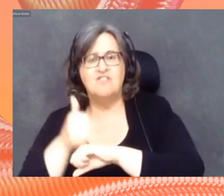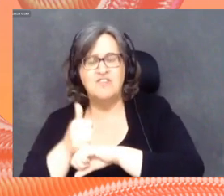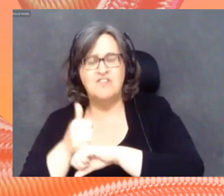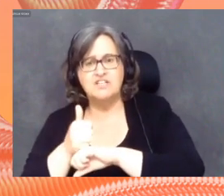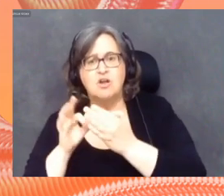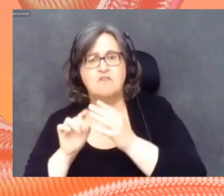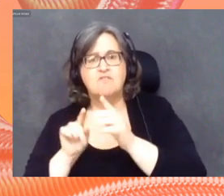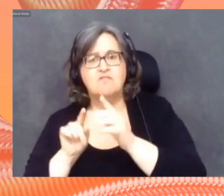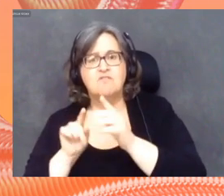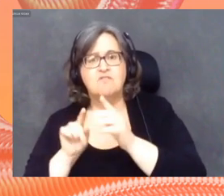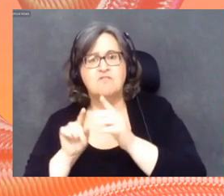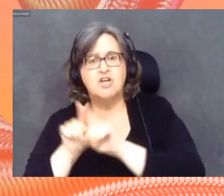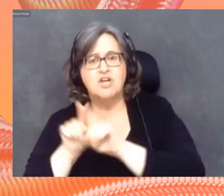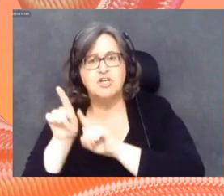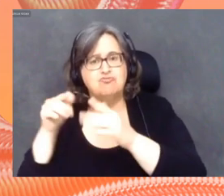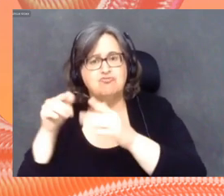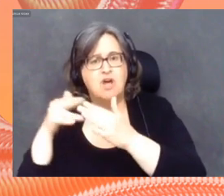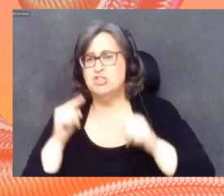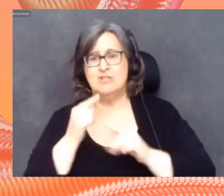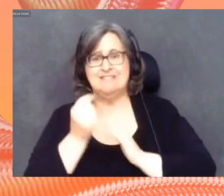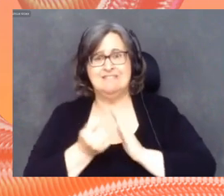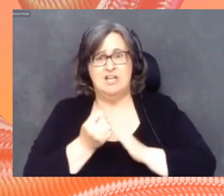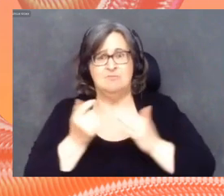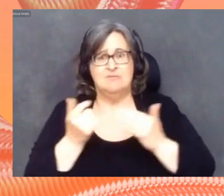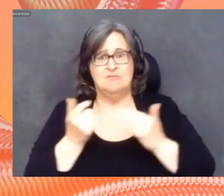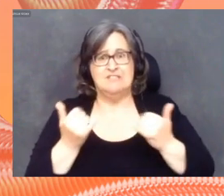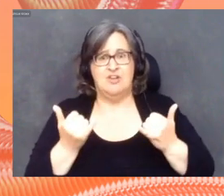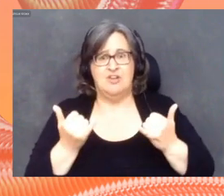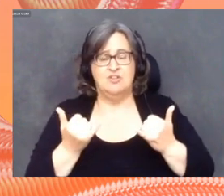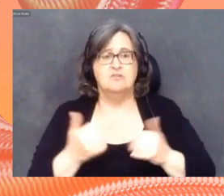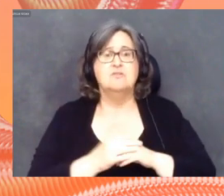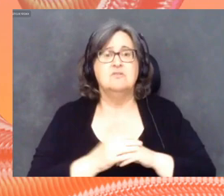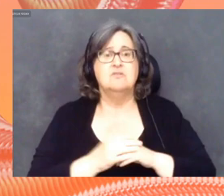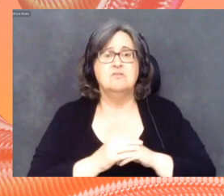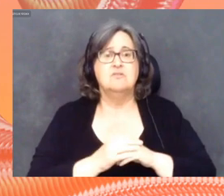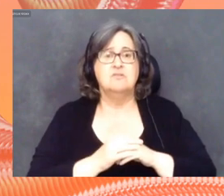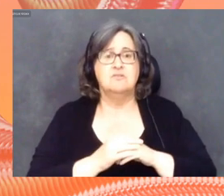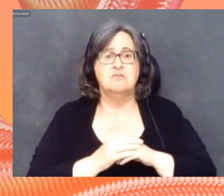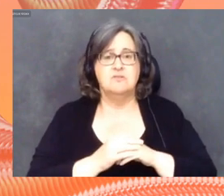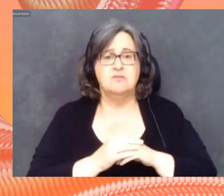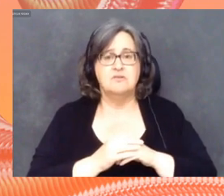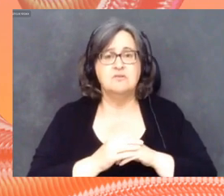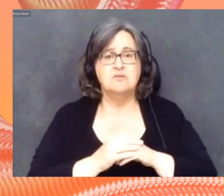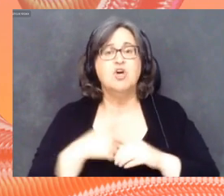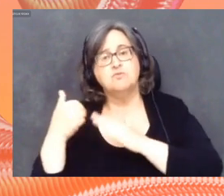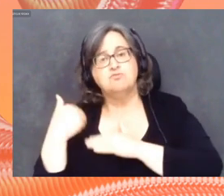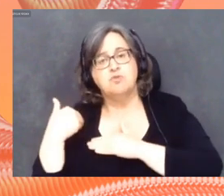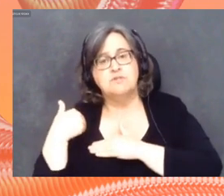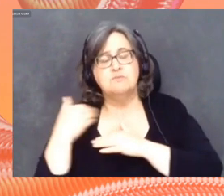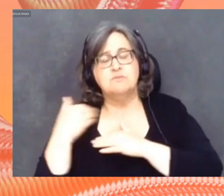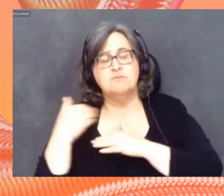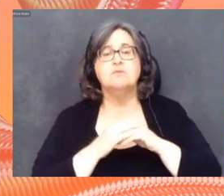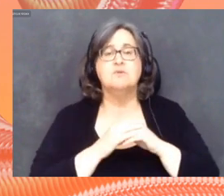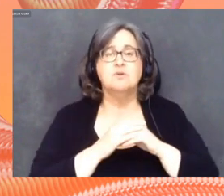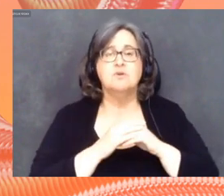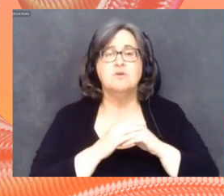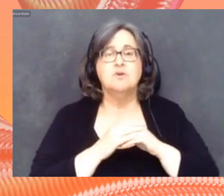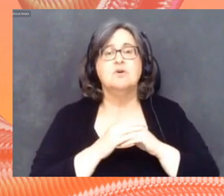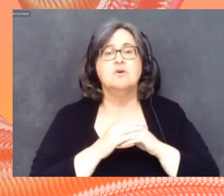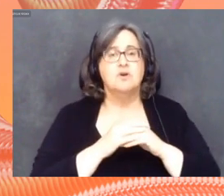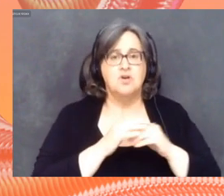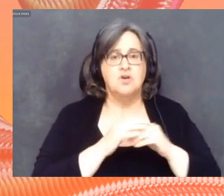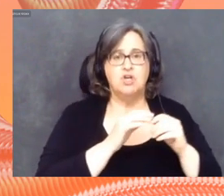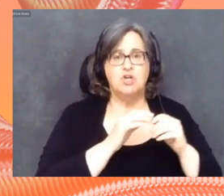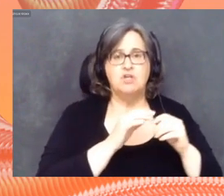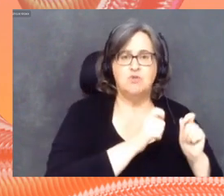in moments like this. Like, mm-hmm. do we have roles, you know, roles to play? Mm-hmm. You'd be like, oh, the mutable signs all need to be doing this